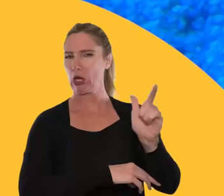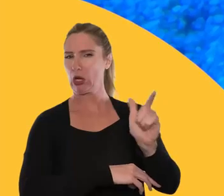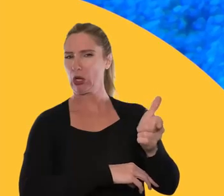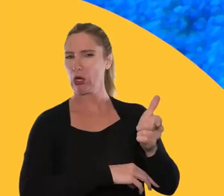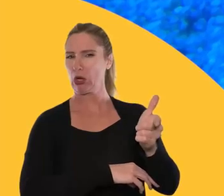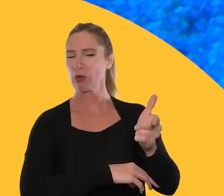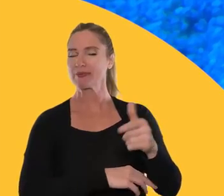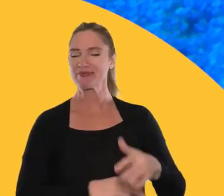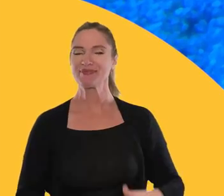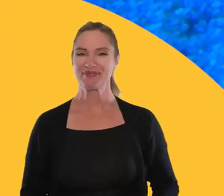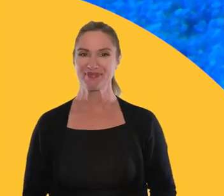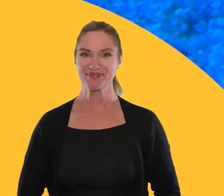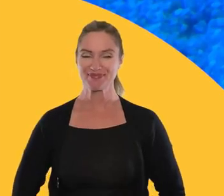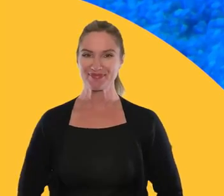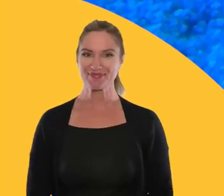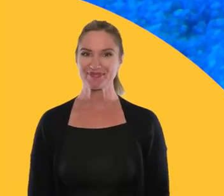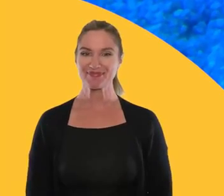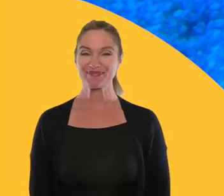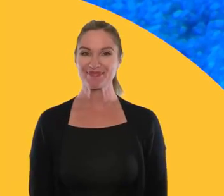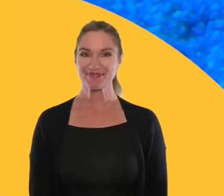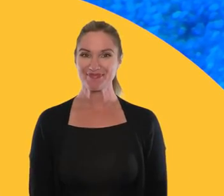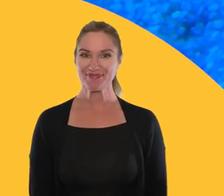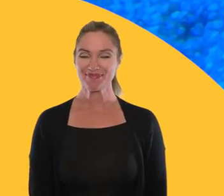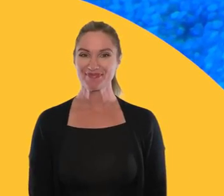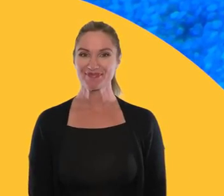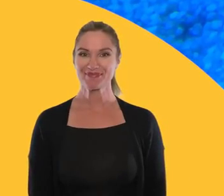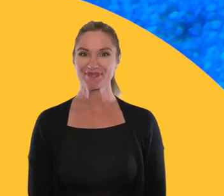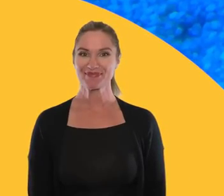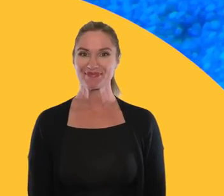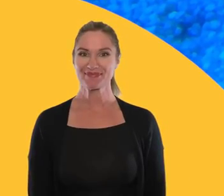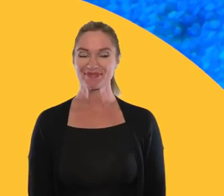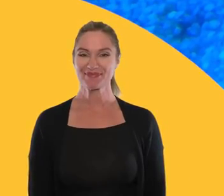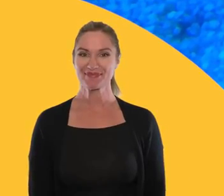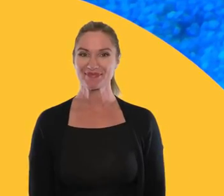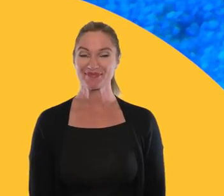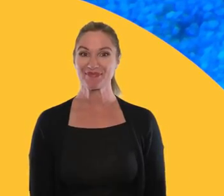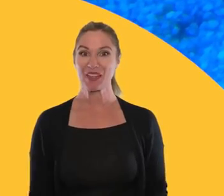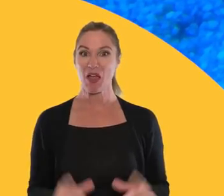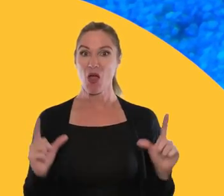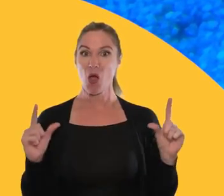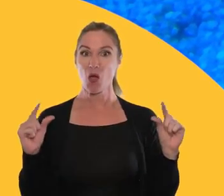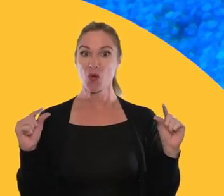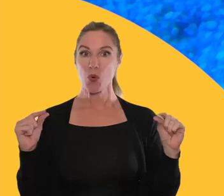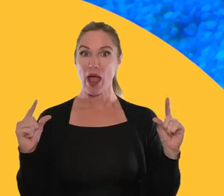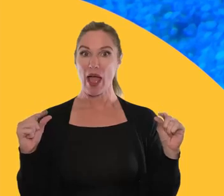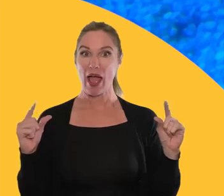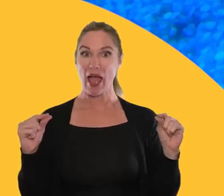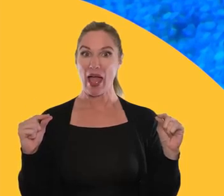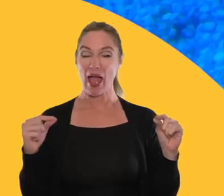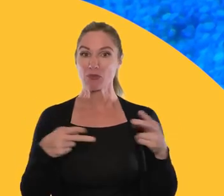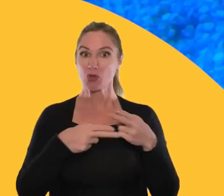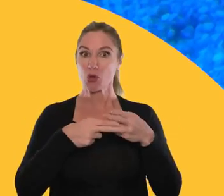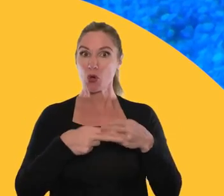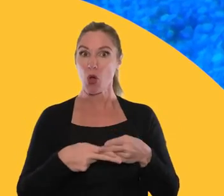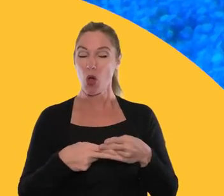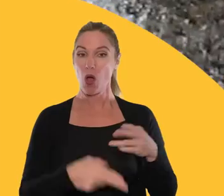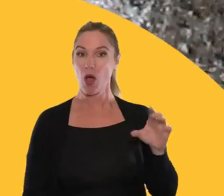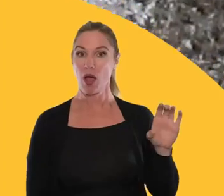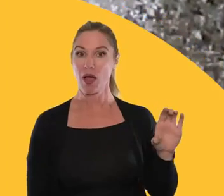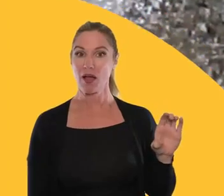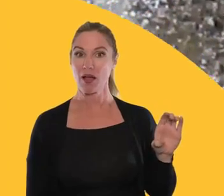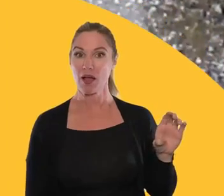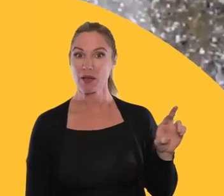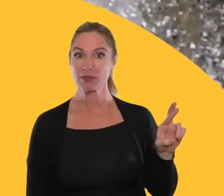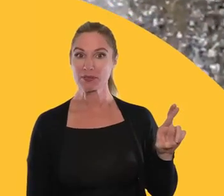whales, dolphins, and lots of other ocean animals in a different Miss Sunshine